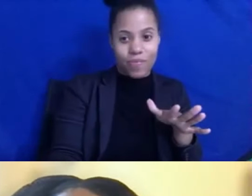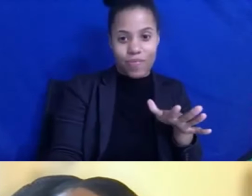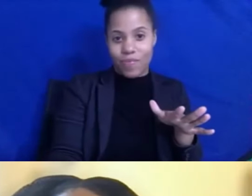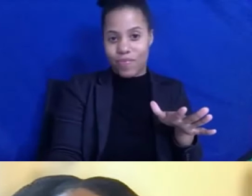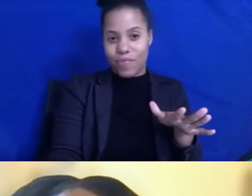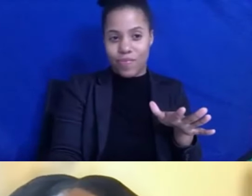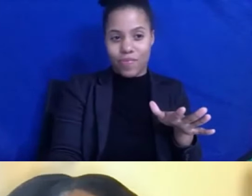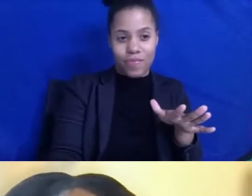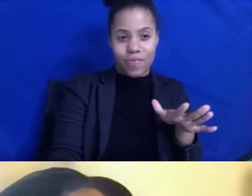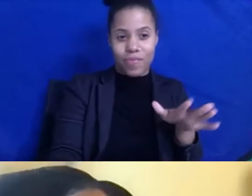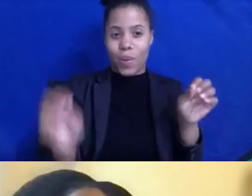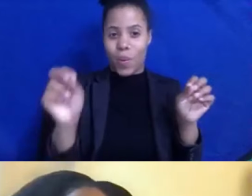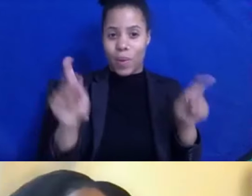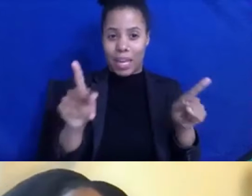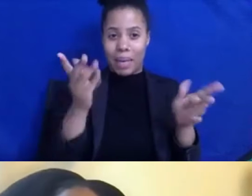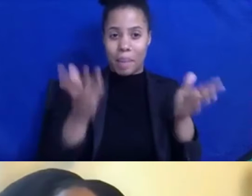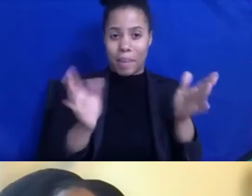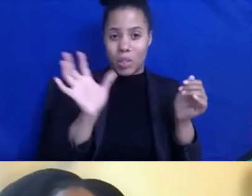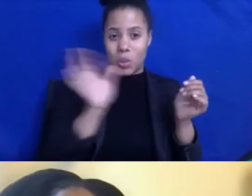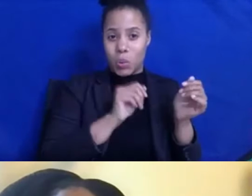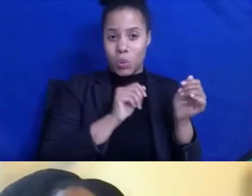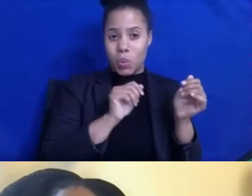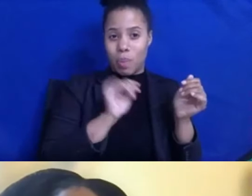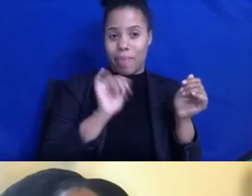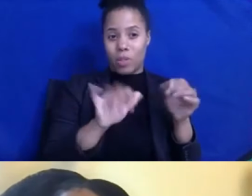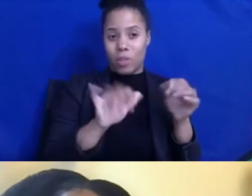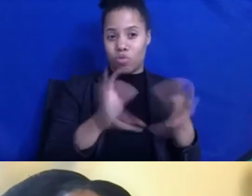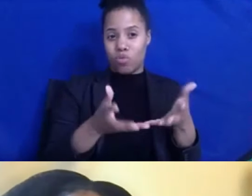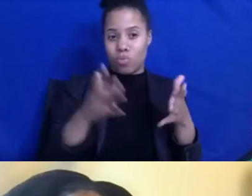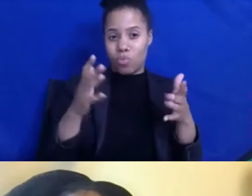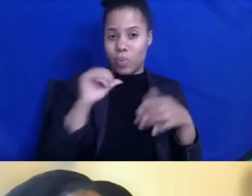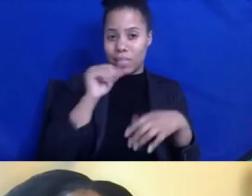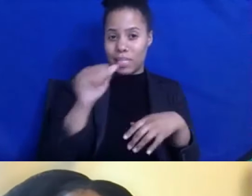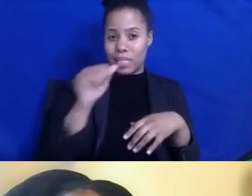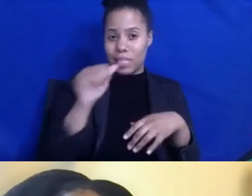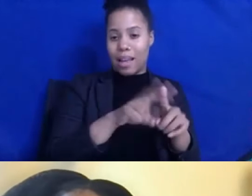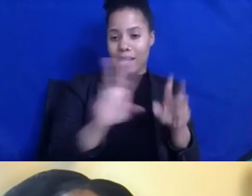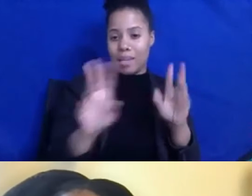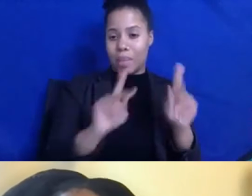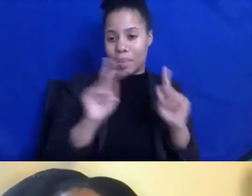Hmm. Huh, well, maybe we should assume no one was, that maybe that was the group that we didn't assign folks into?